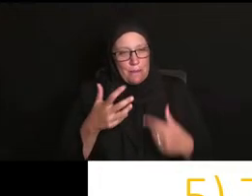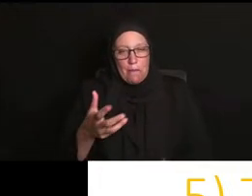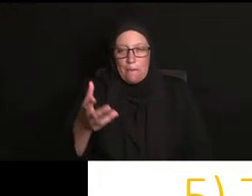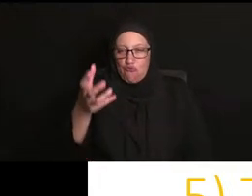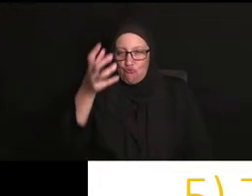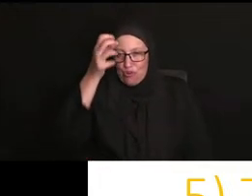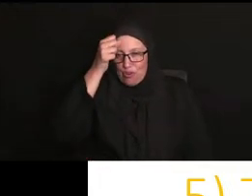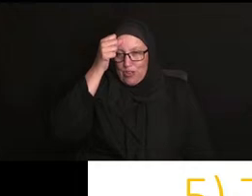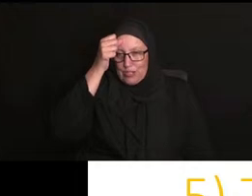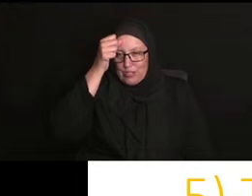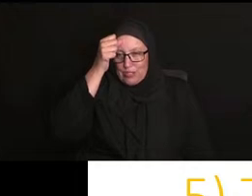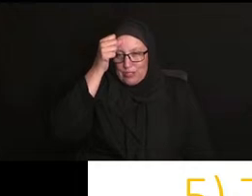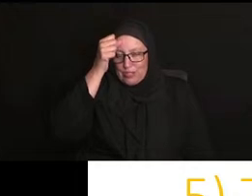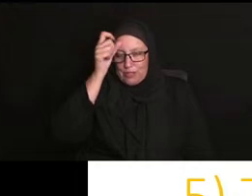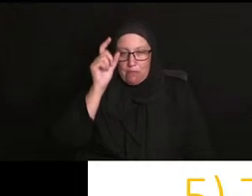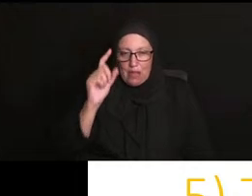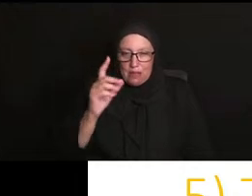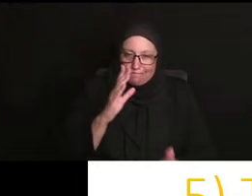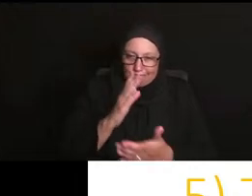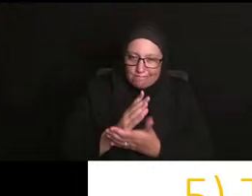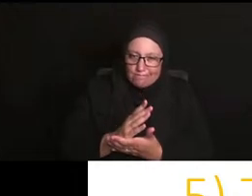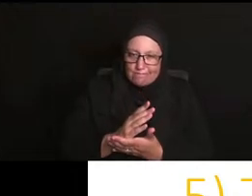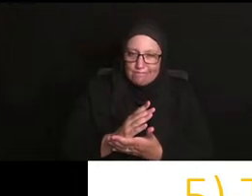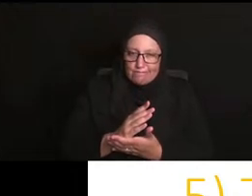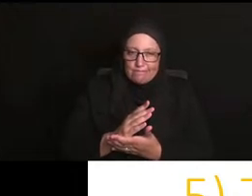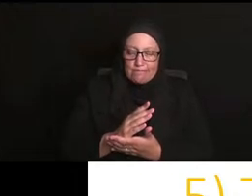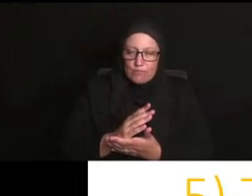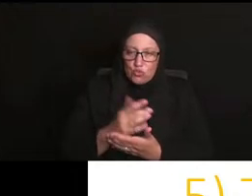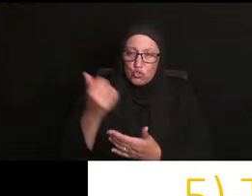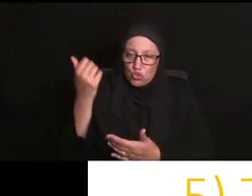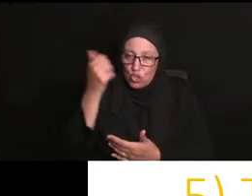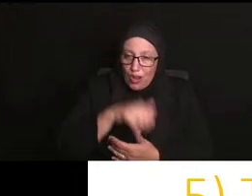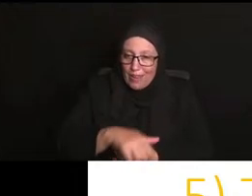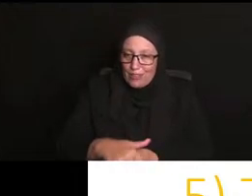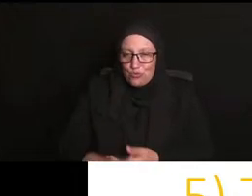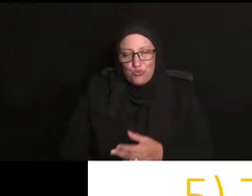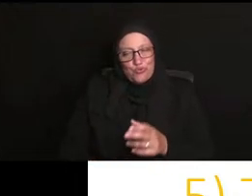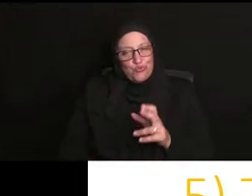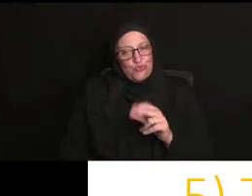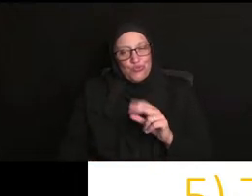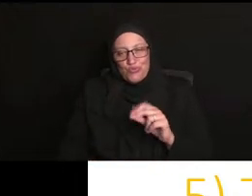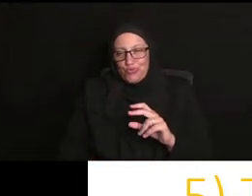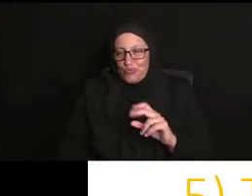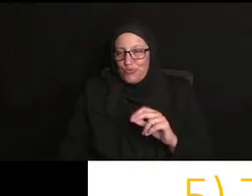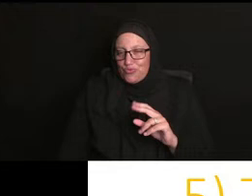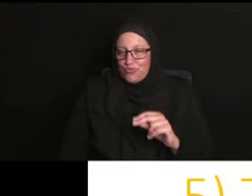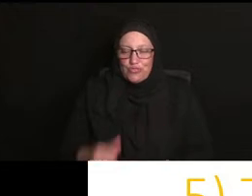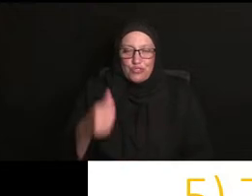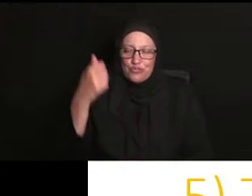the truth and reality of knowledge. Knowledge is nur, it's a light.